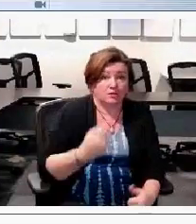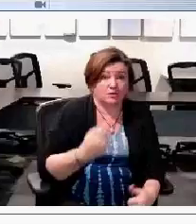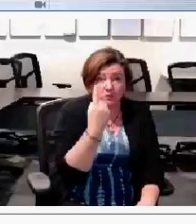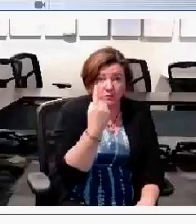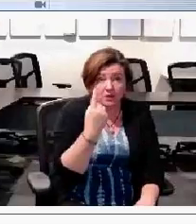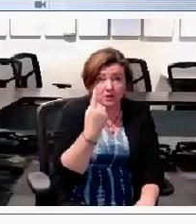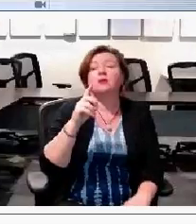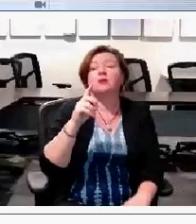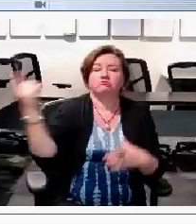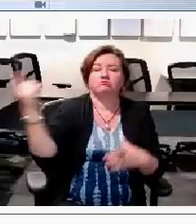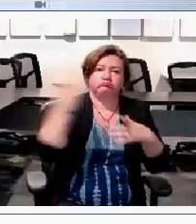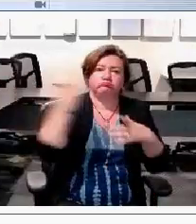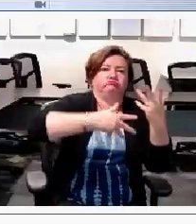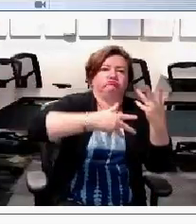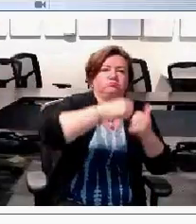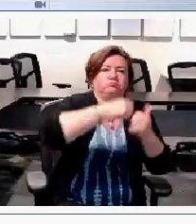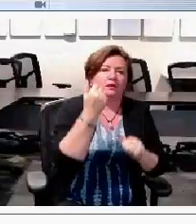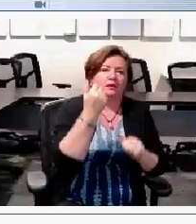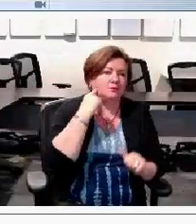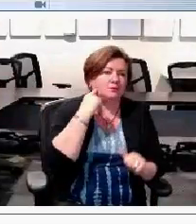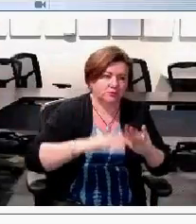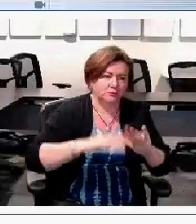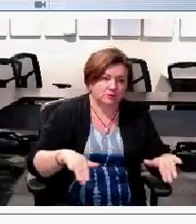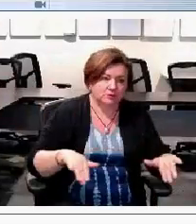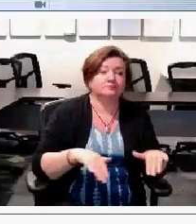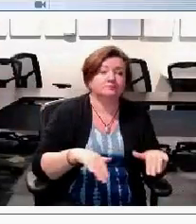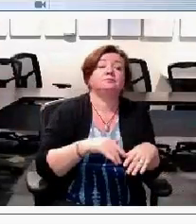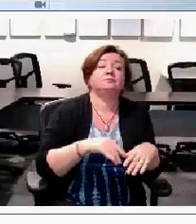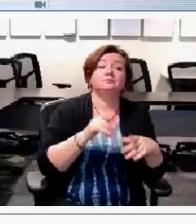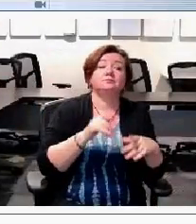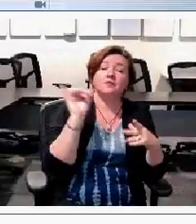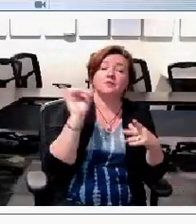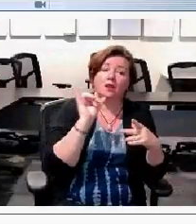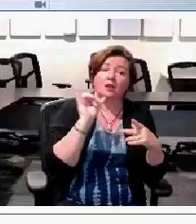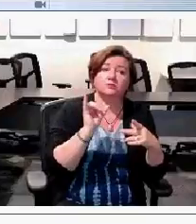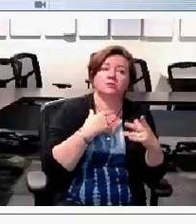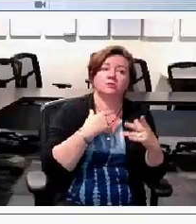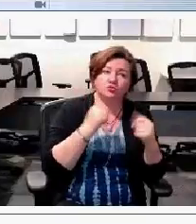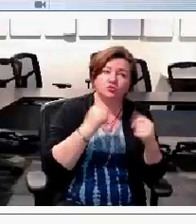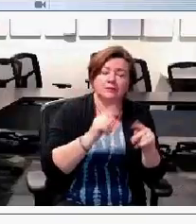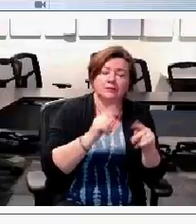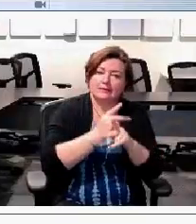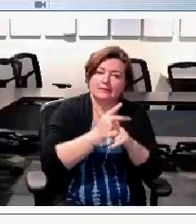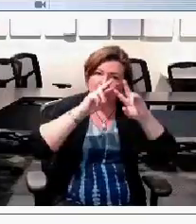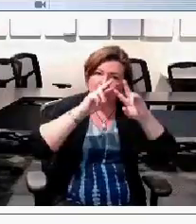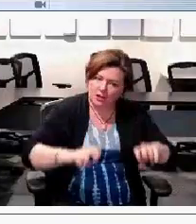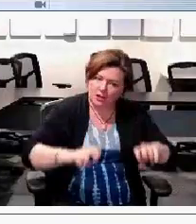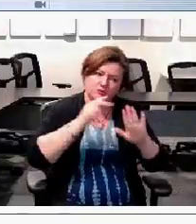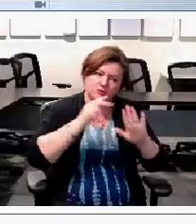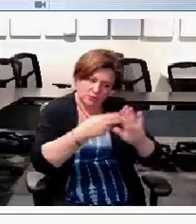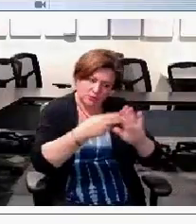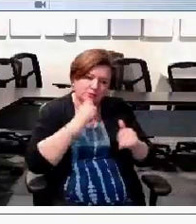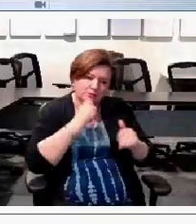Another major goal for us is just making sure that we're kind of going diagnostic intervention, assessing